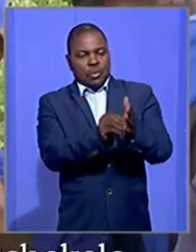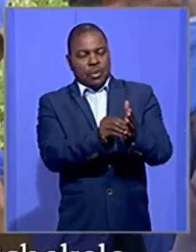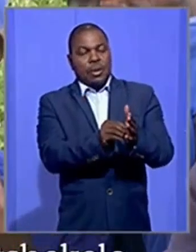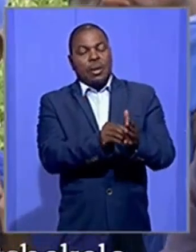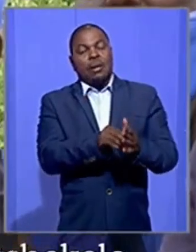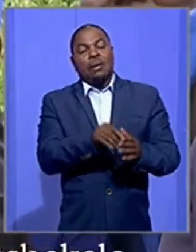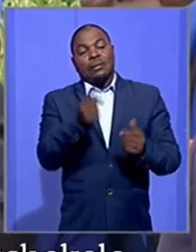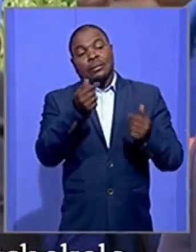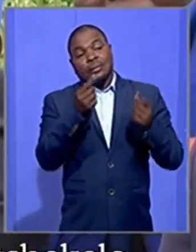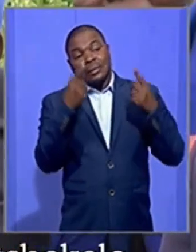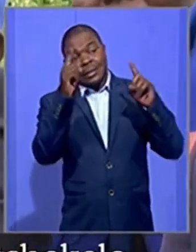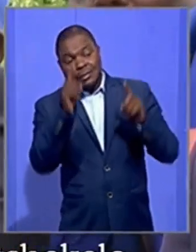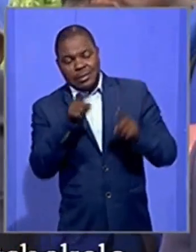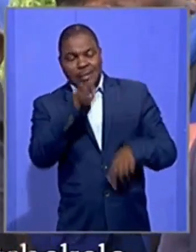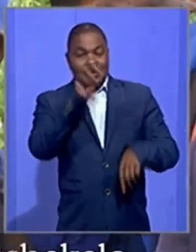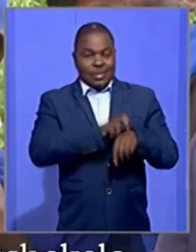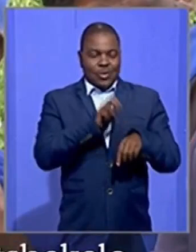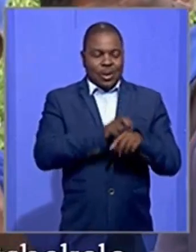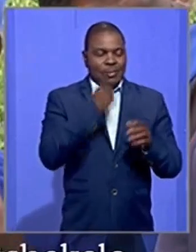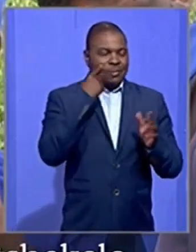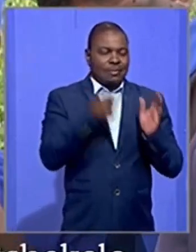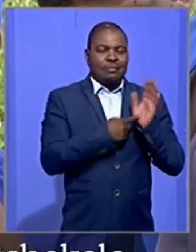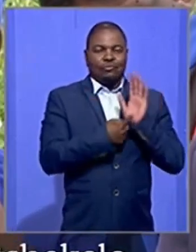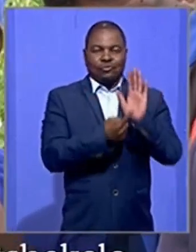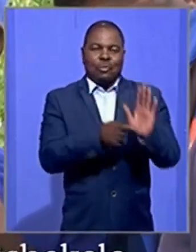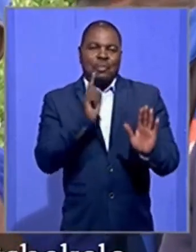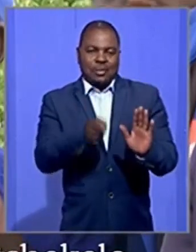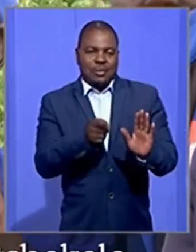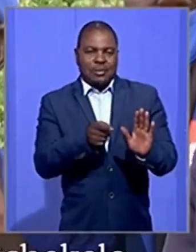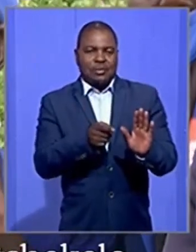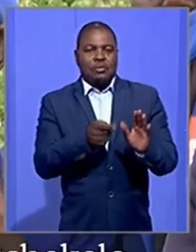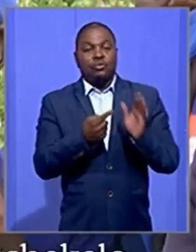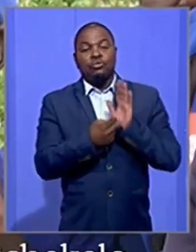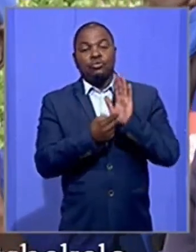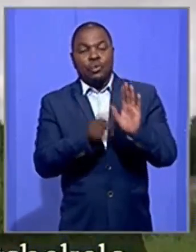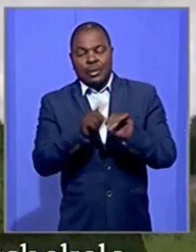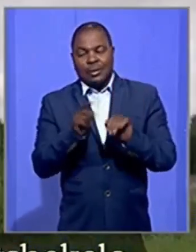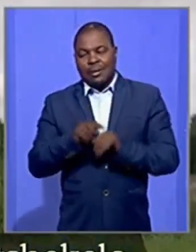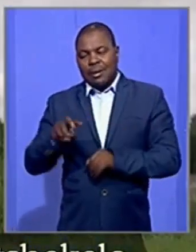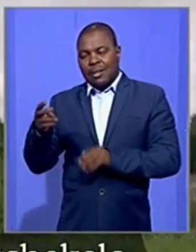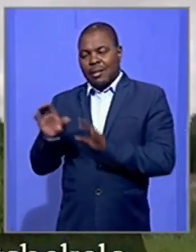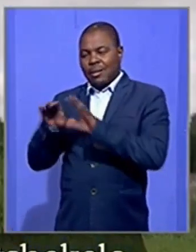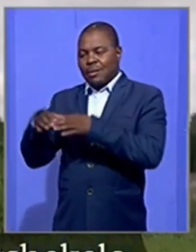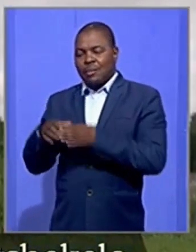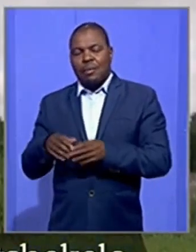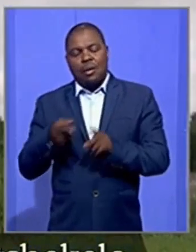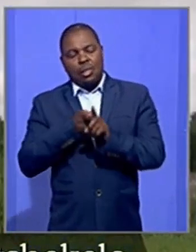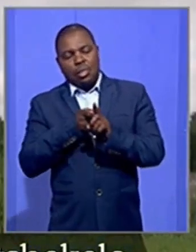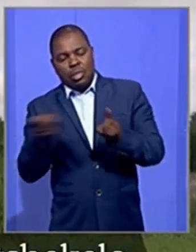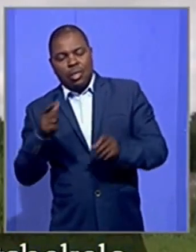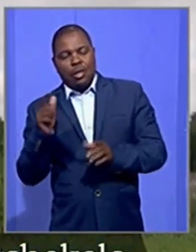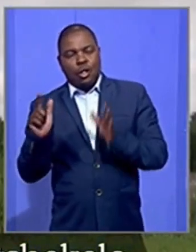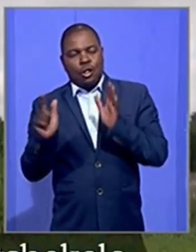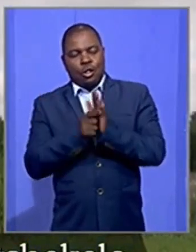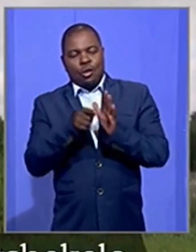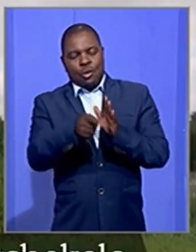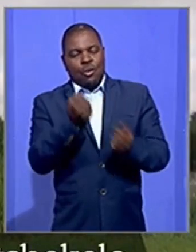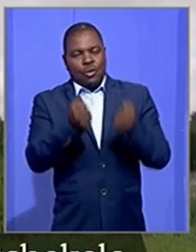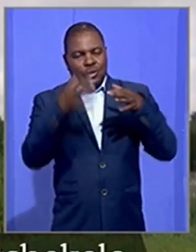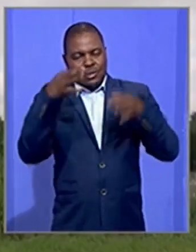atlege, DA e tla tshwanelwa ke go tlhagisa bosupi jo bo utlwalang jwa gore lekoko le lengwe ga le a latela taolo ya kgotlatshekelo.